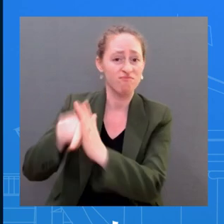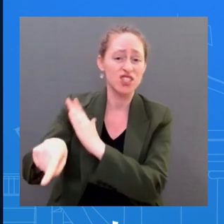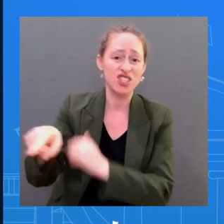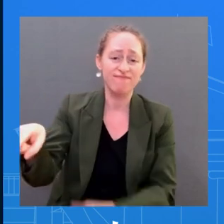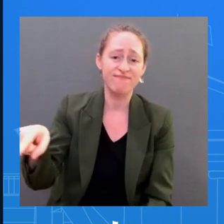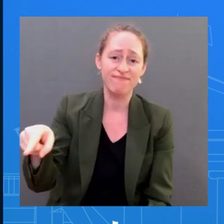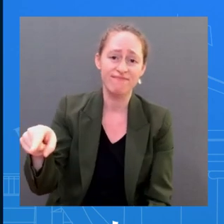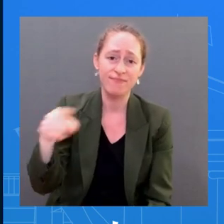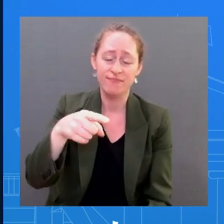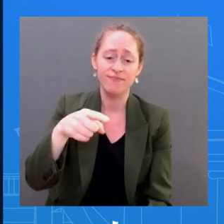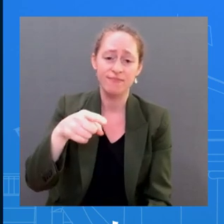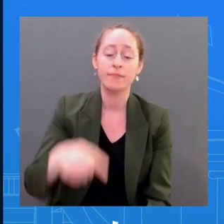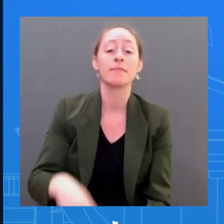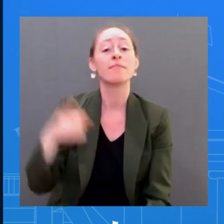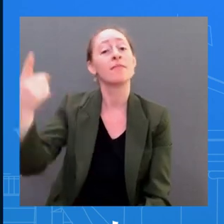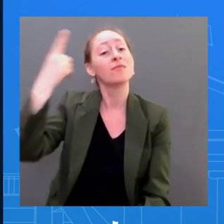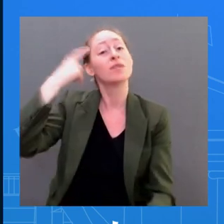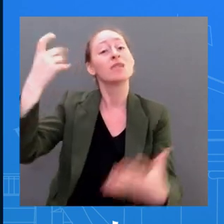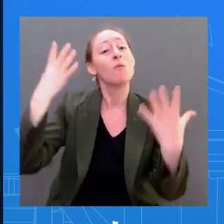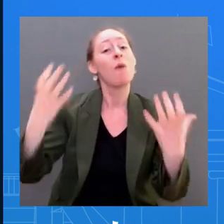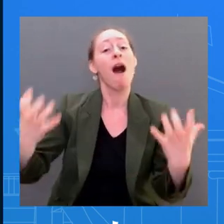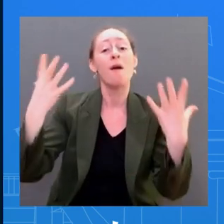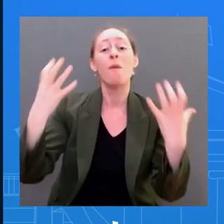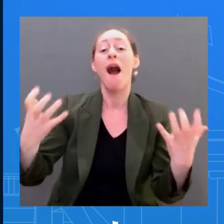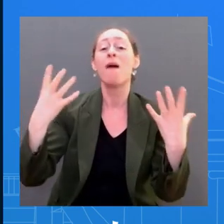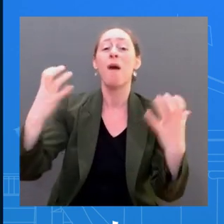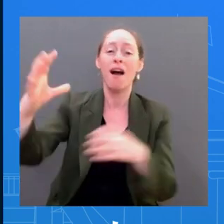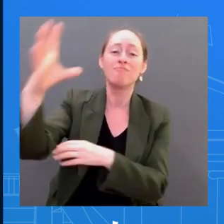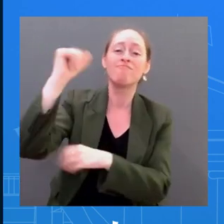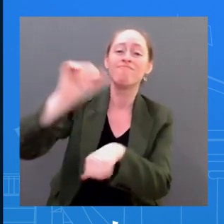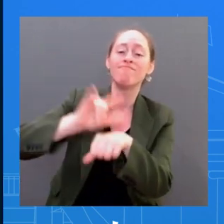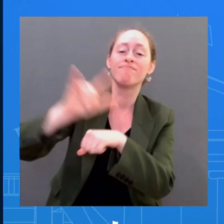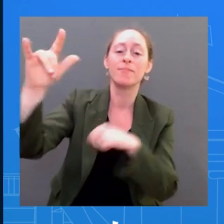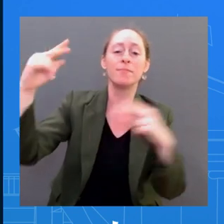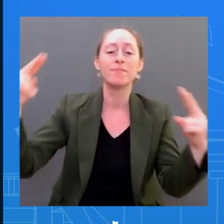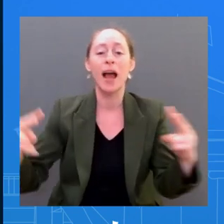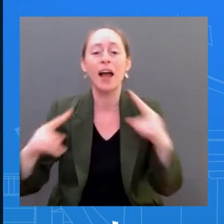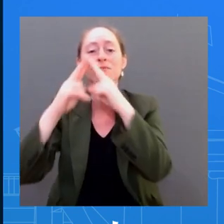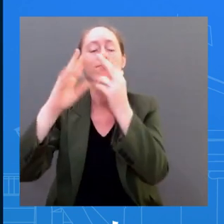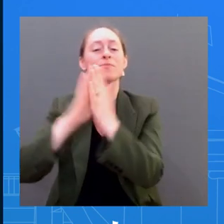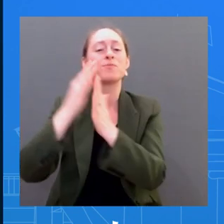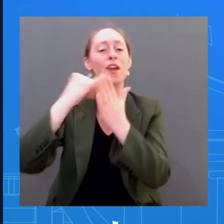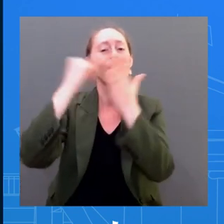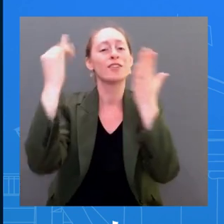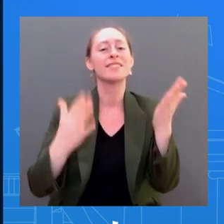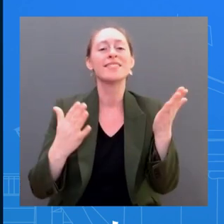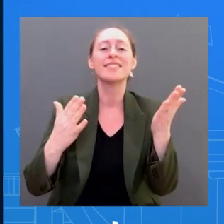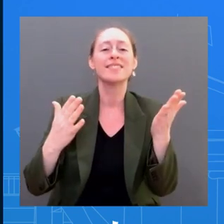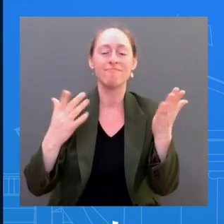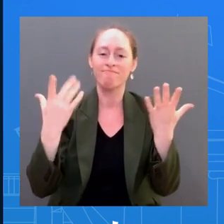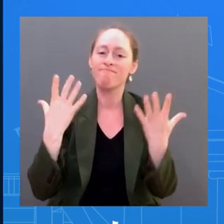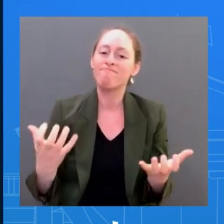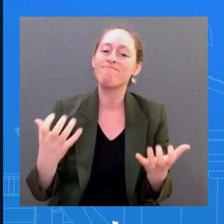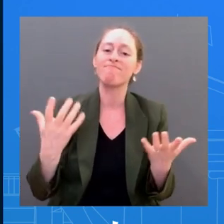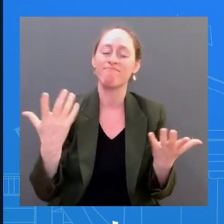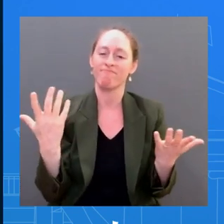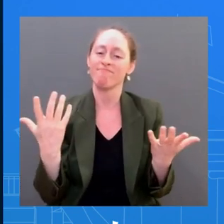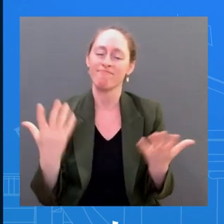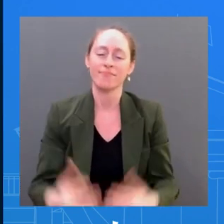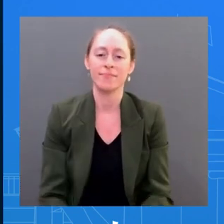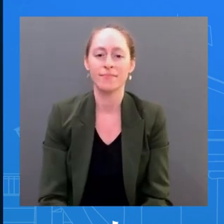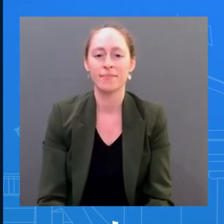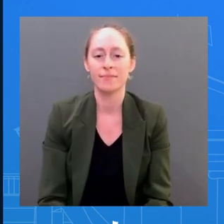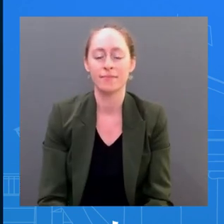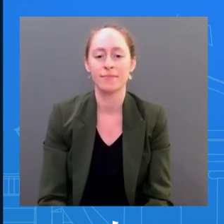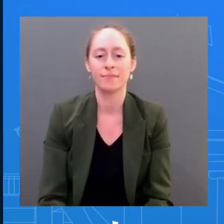Paris and one day share her art with the world. Ryan and Jessica were eager to share Alethea's art with us and said if we could share